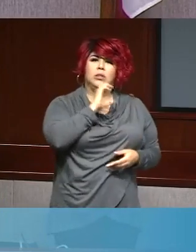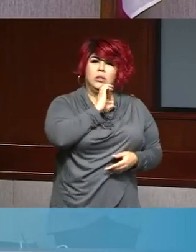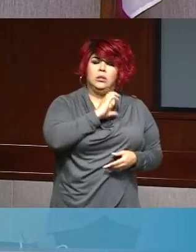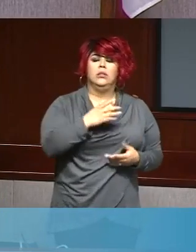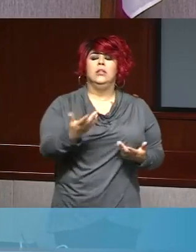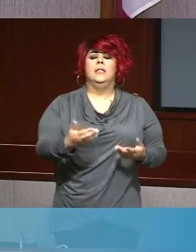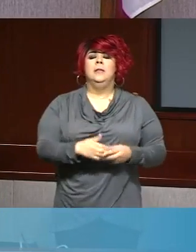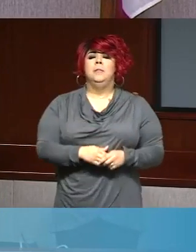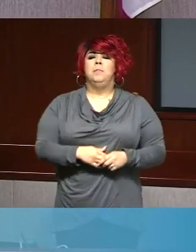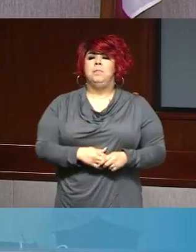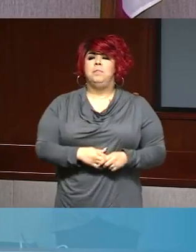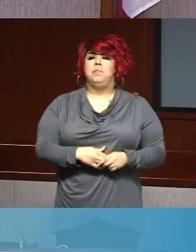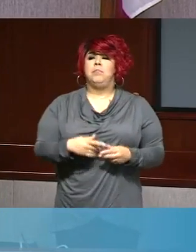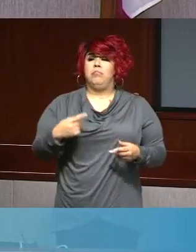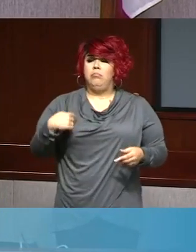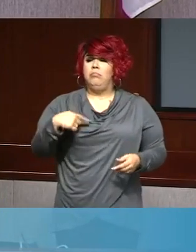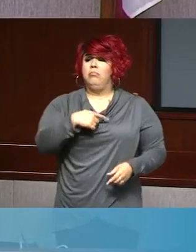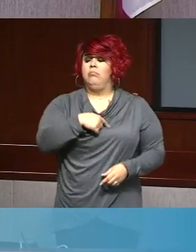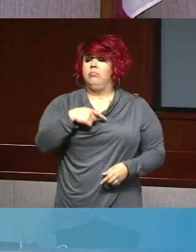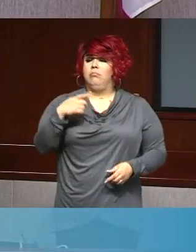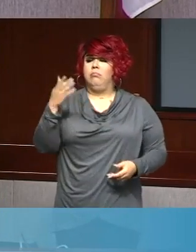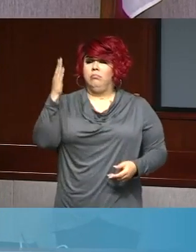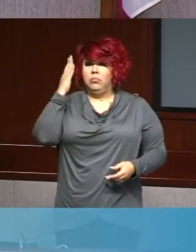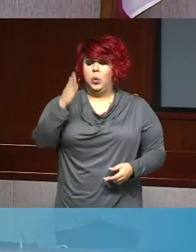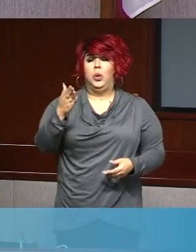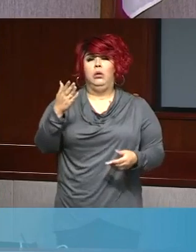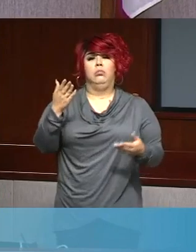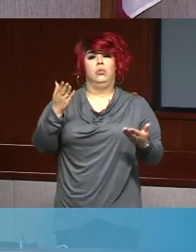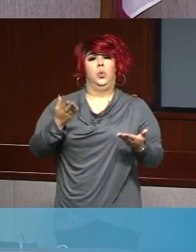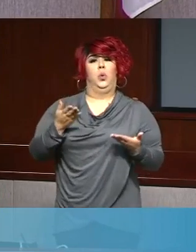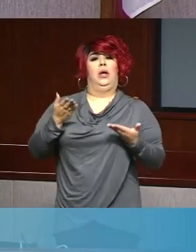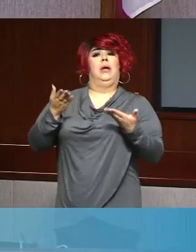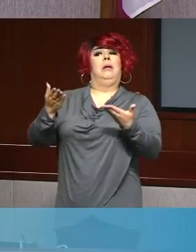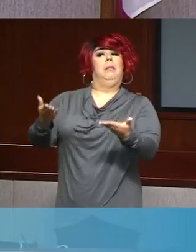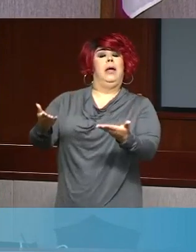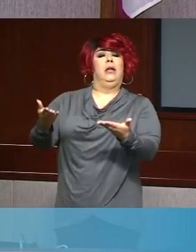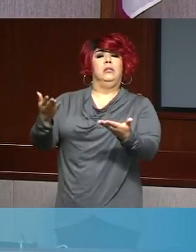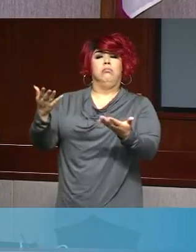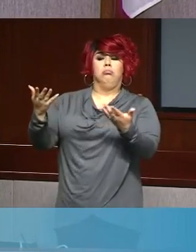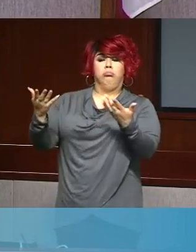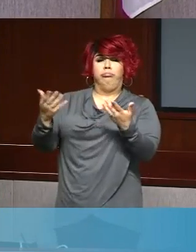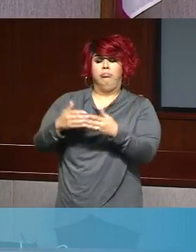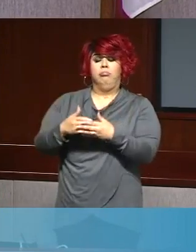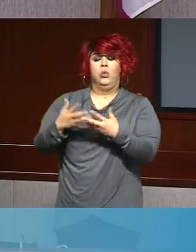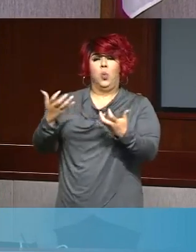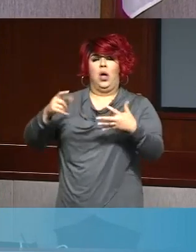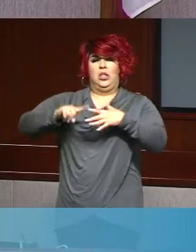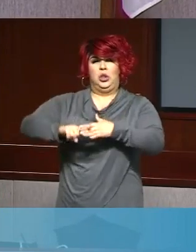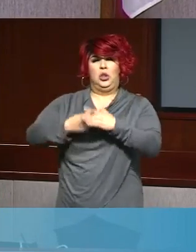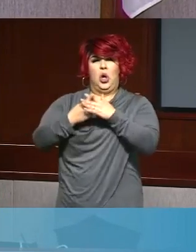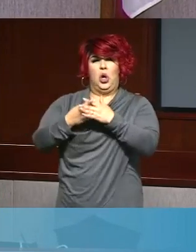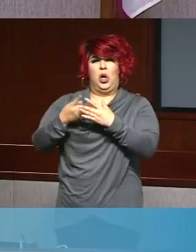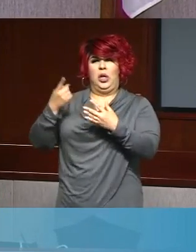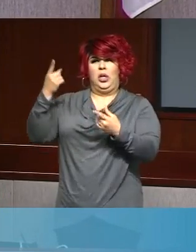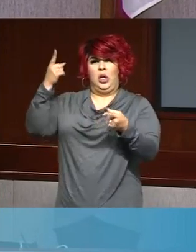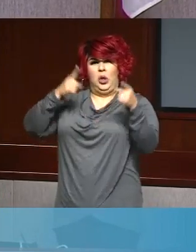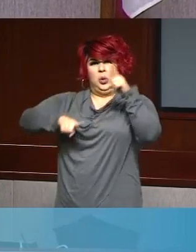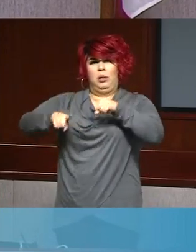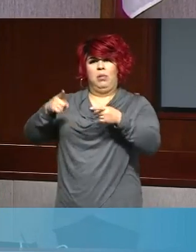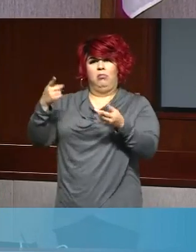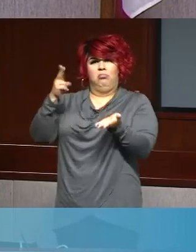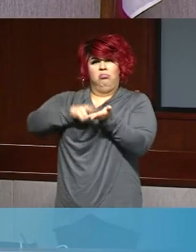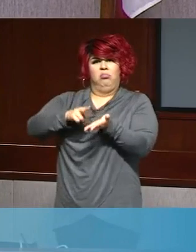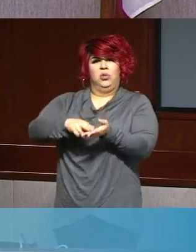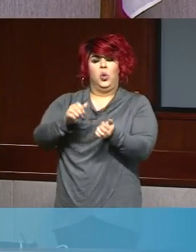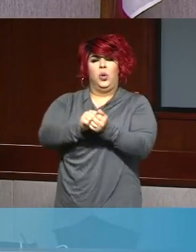We are going to be recommending entering into an agreement with Community Action Partnership